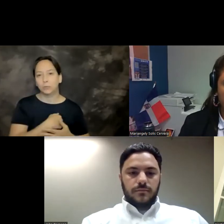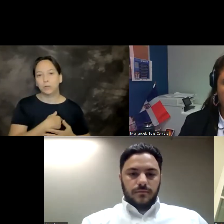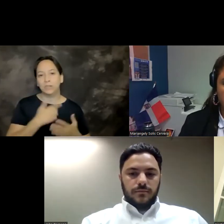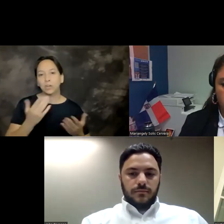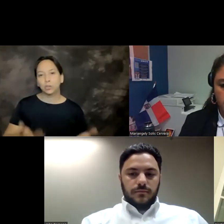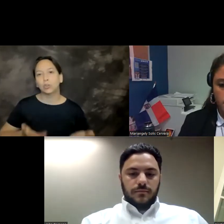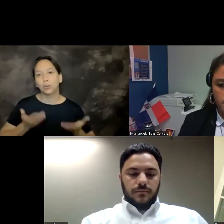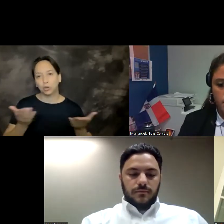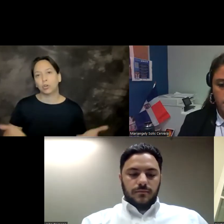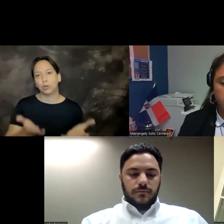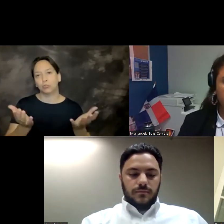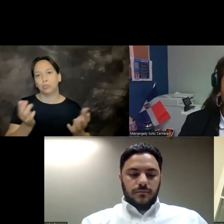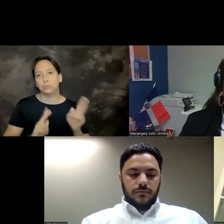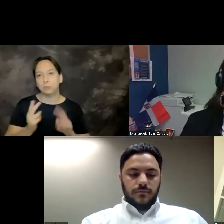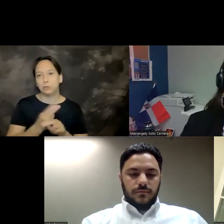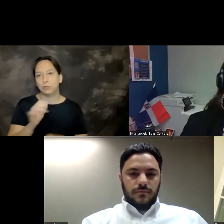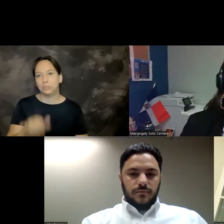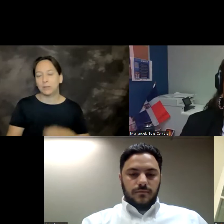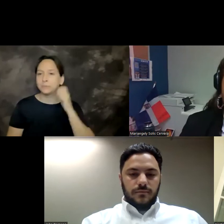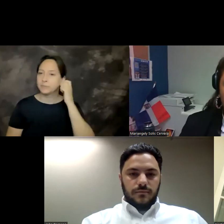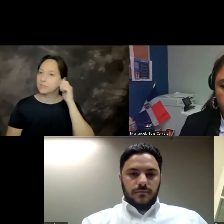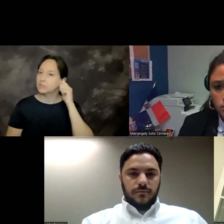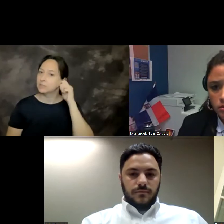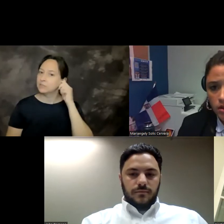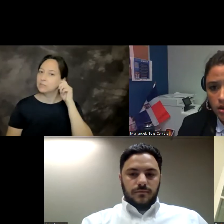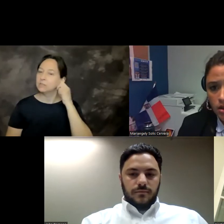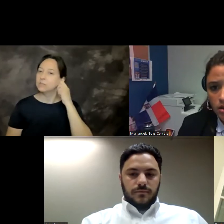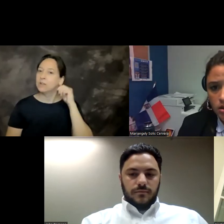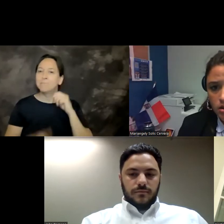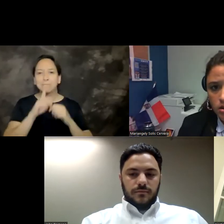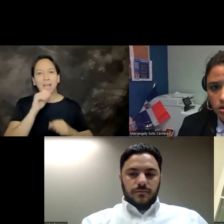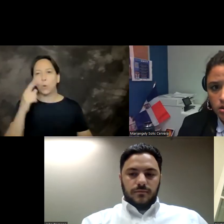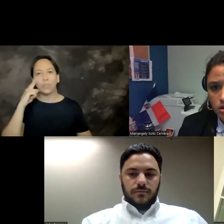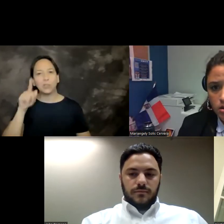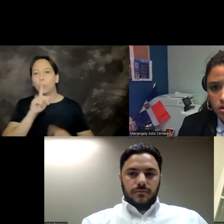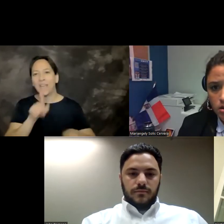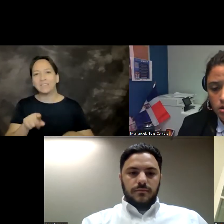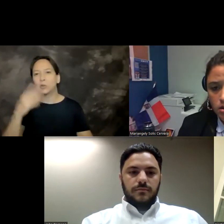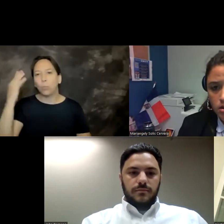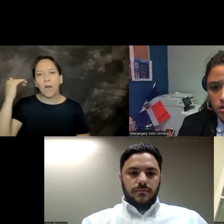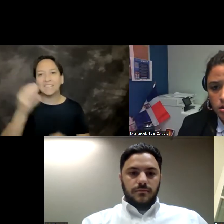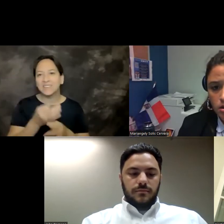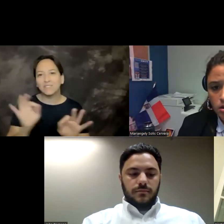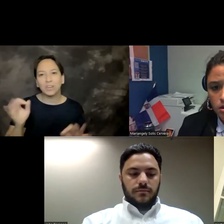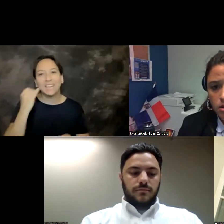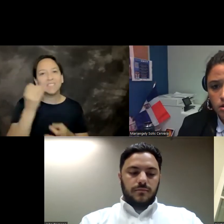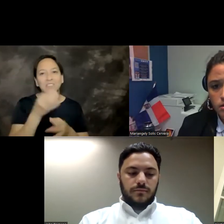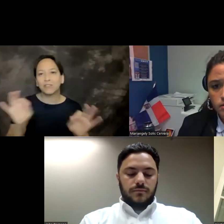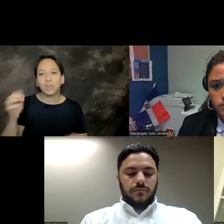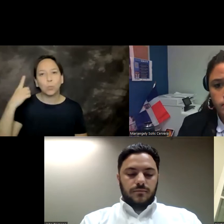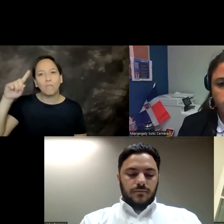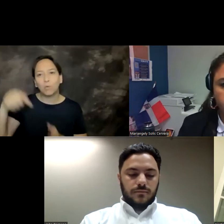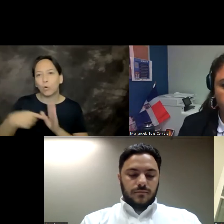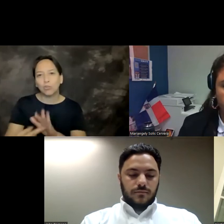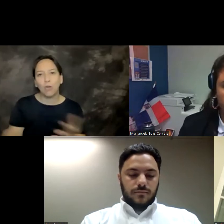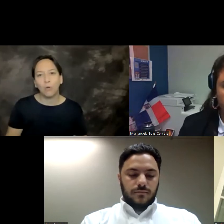folks to use those Charlie cards. I don't think you answered her question, which was, why is it free? If it's free, why do we have to show